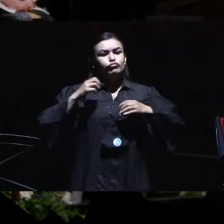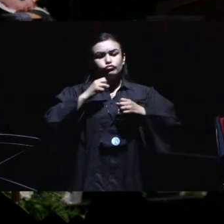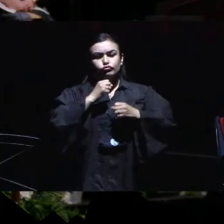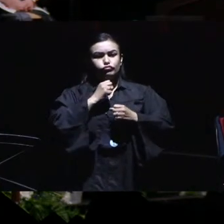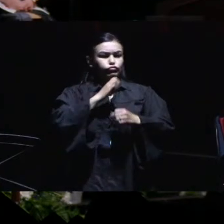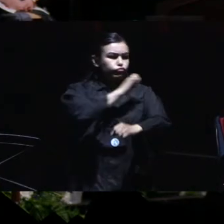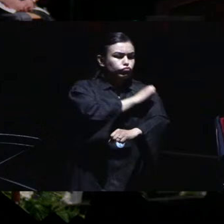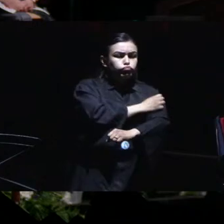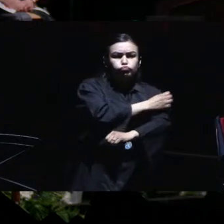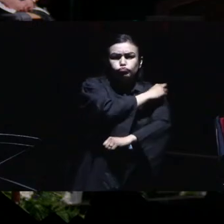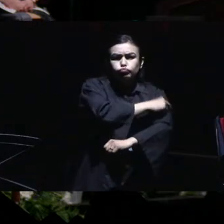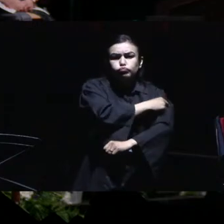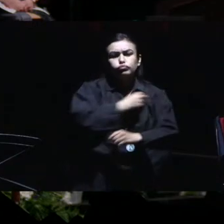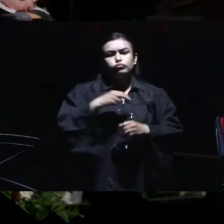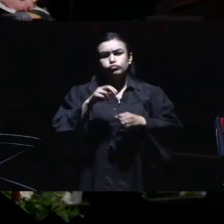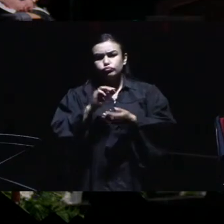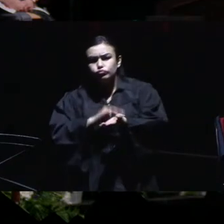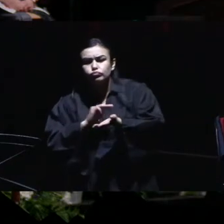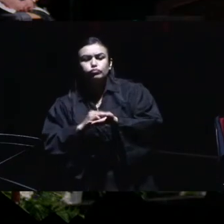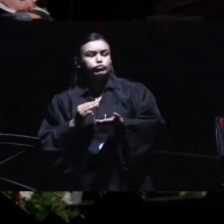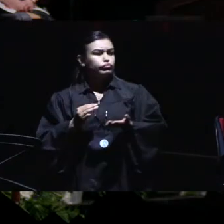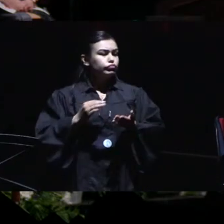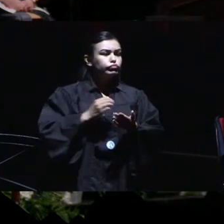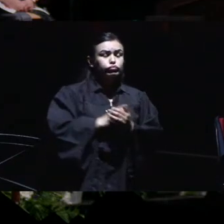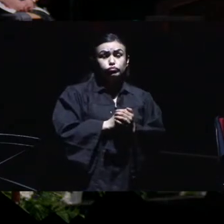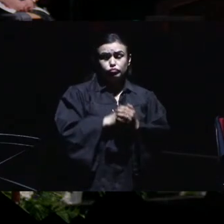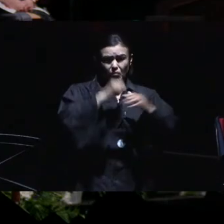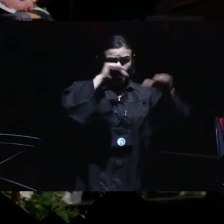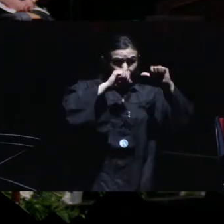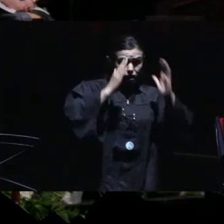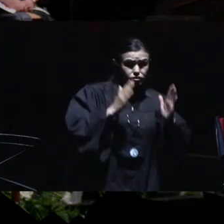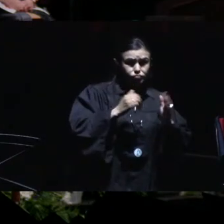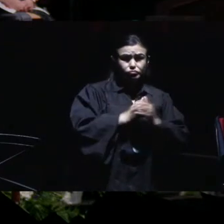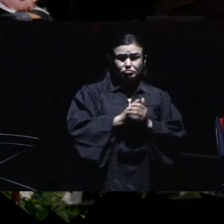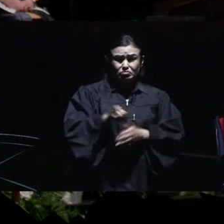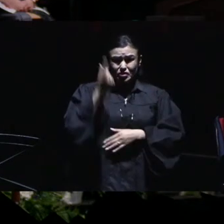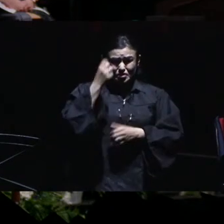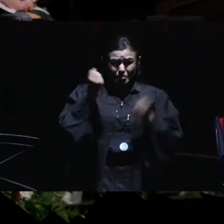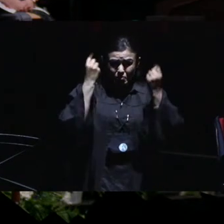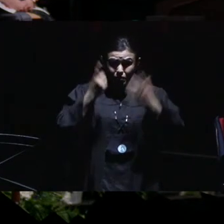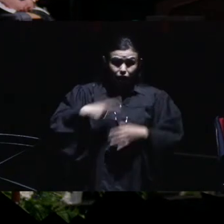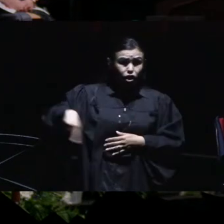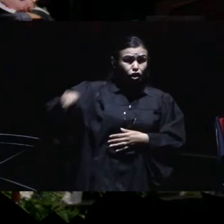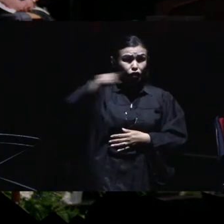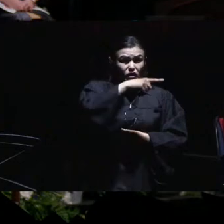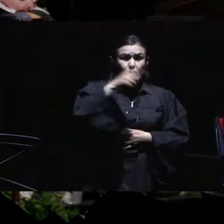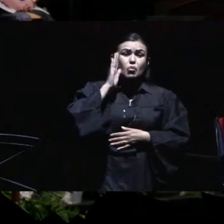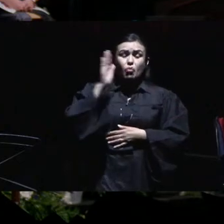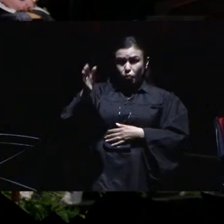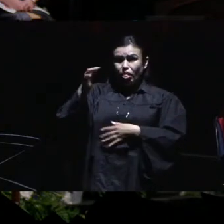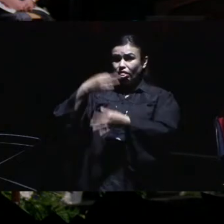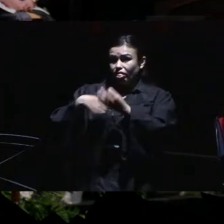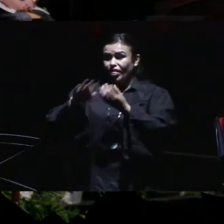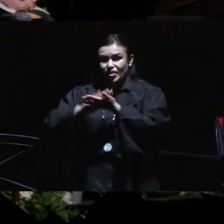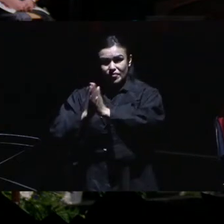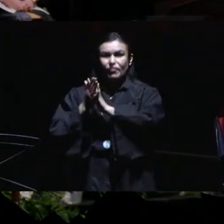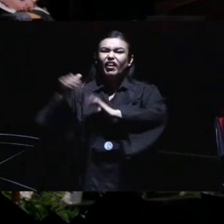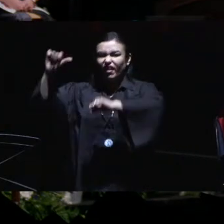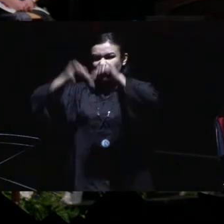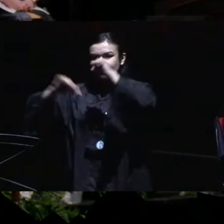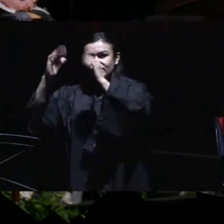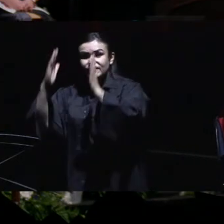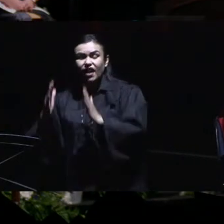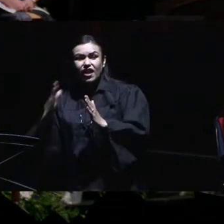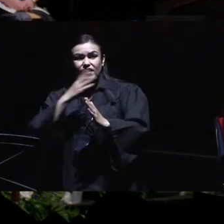country. Many of you are going to pursue those footsteps, and many of you may become and will become frontline workers and